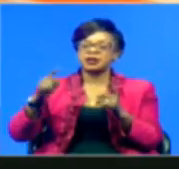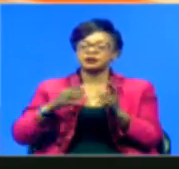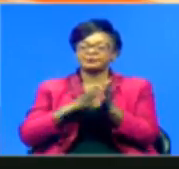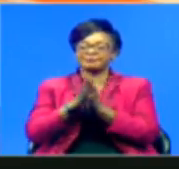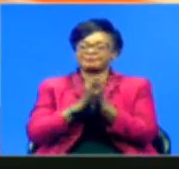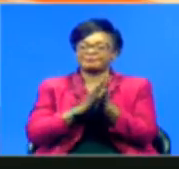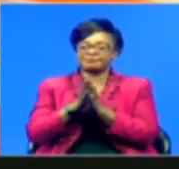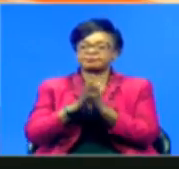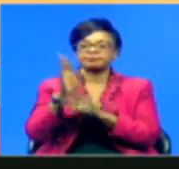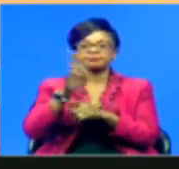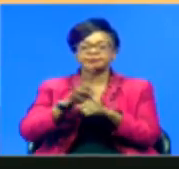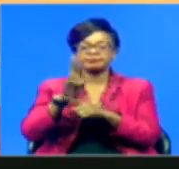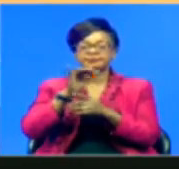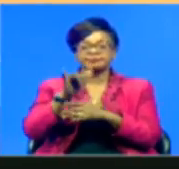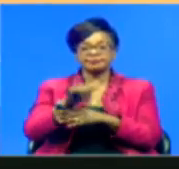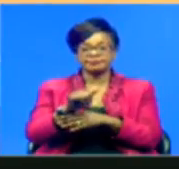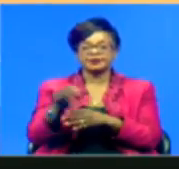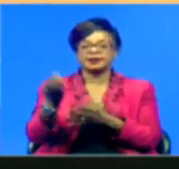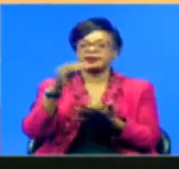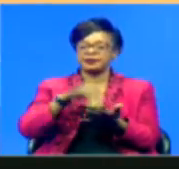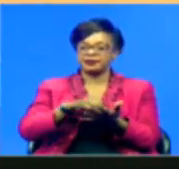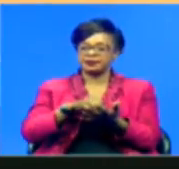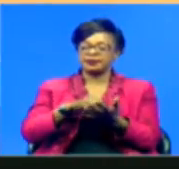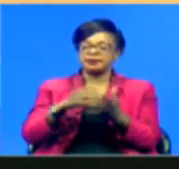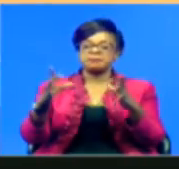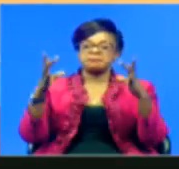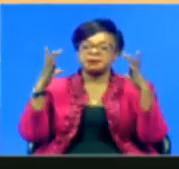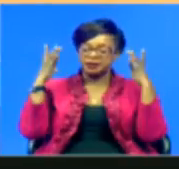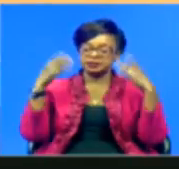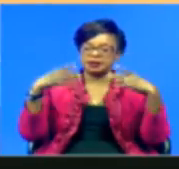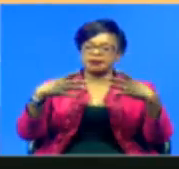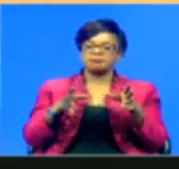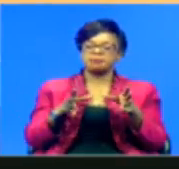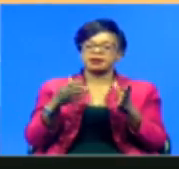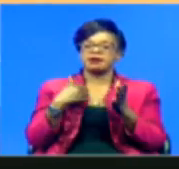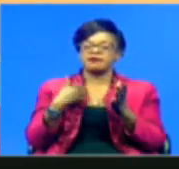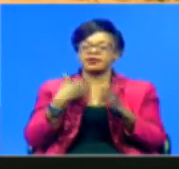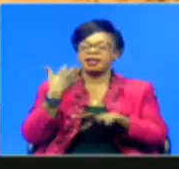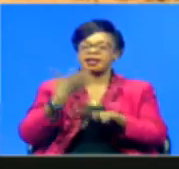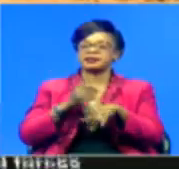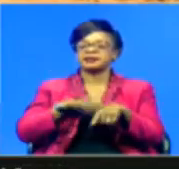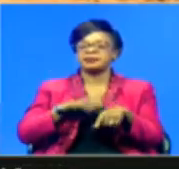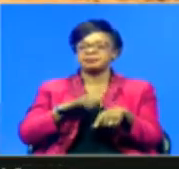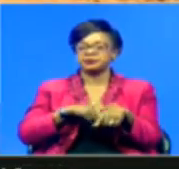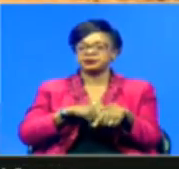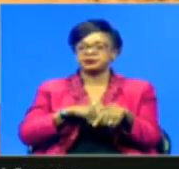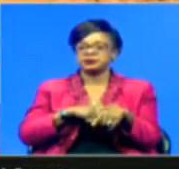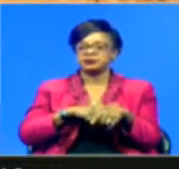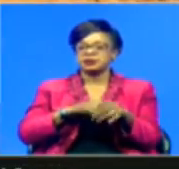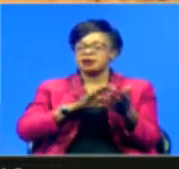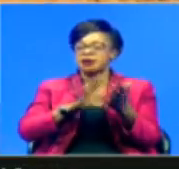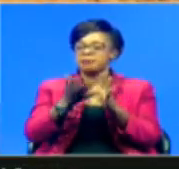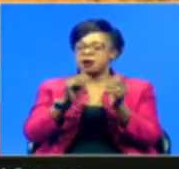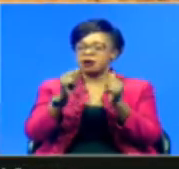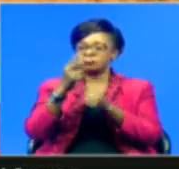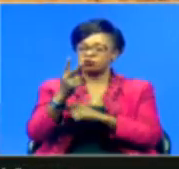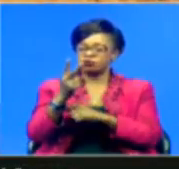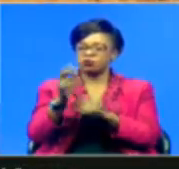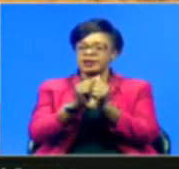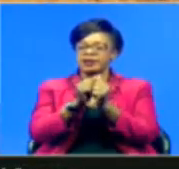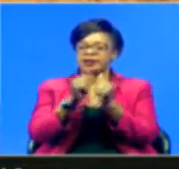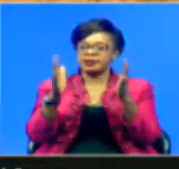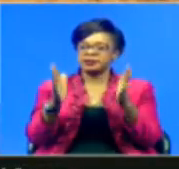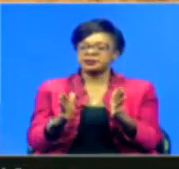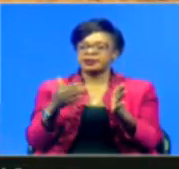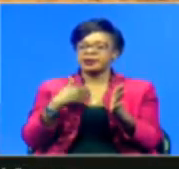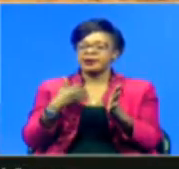railway transport once again, bus companies in Mombasa are facing tough times ahead. For almost 2 decades, bus companies have had the